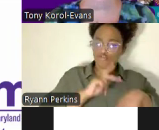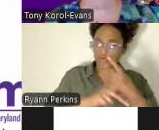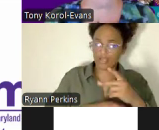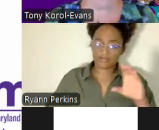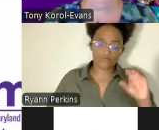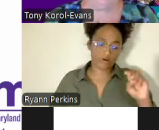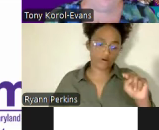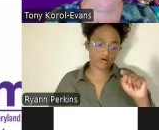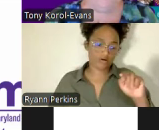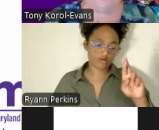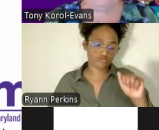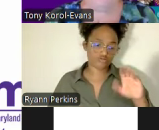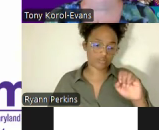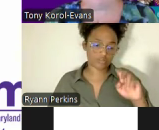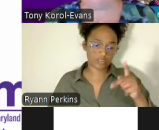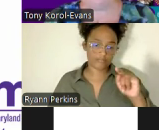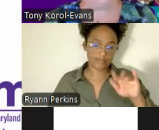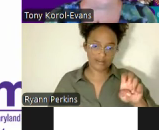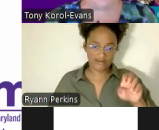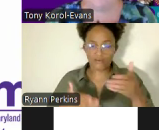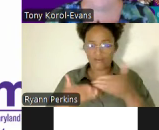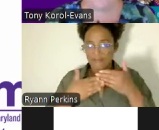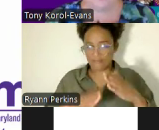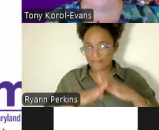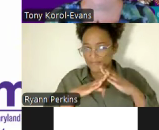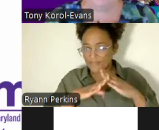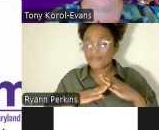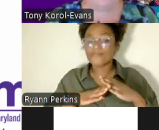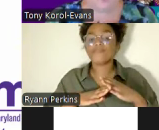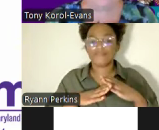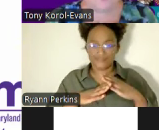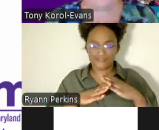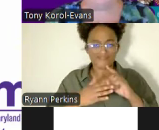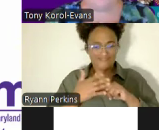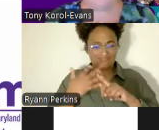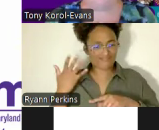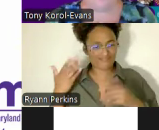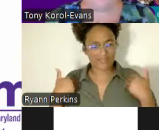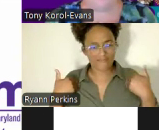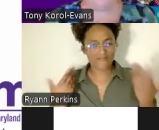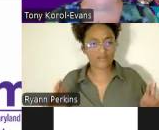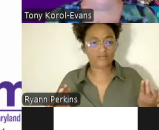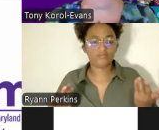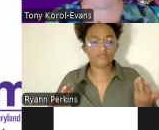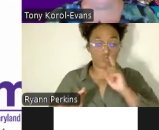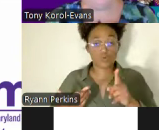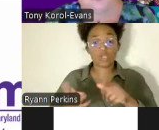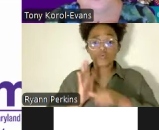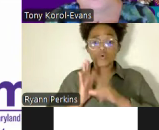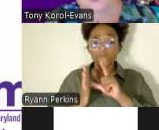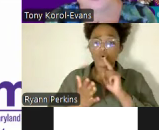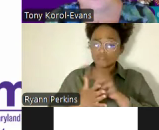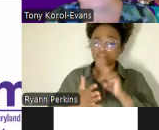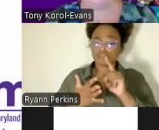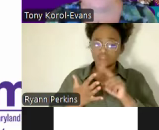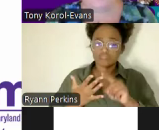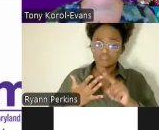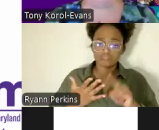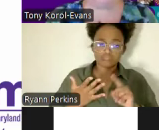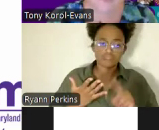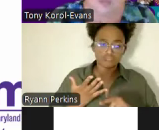options. Reviewing all of them and finding out what's safe for them and what might work for them is really important. But in order to do that, you're going to have